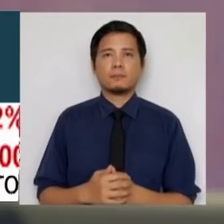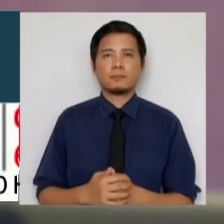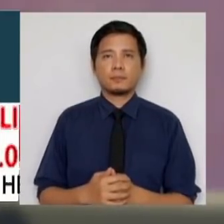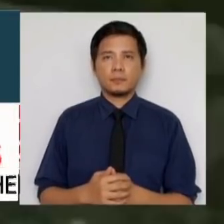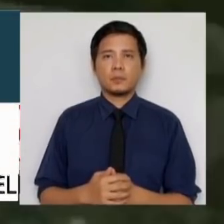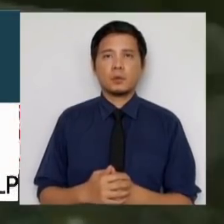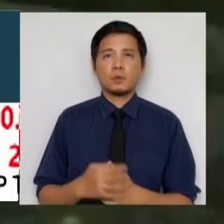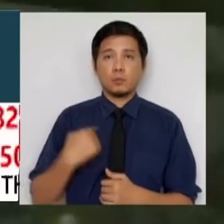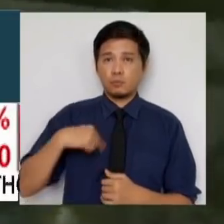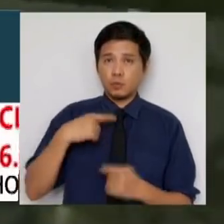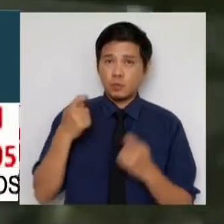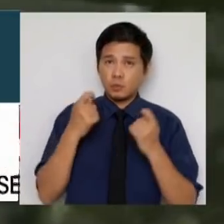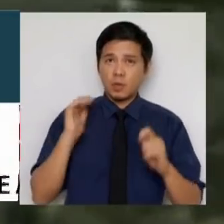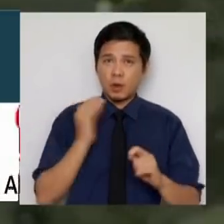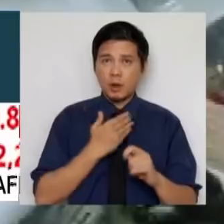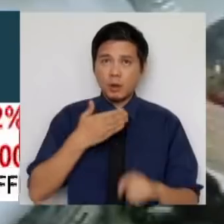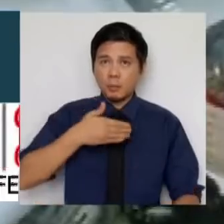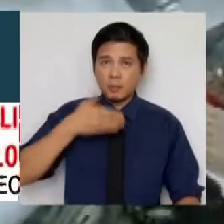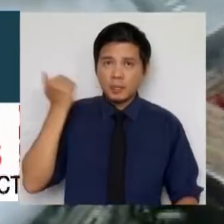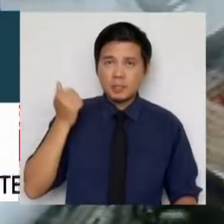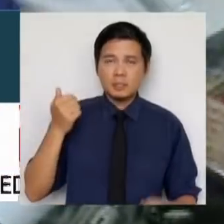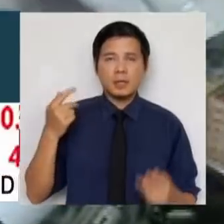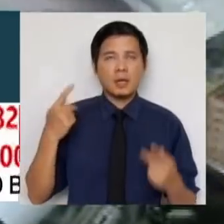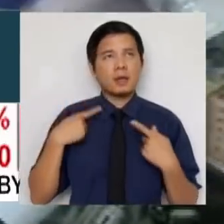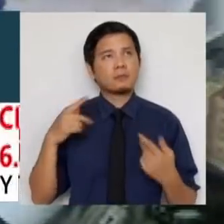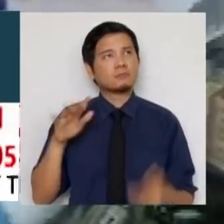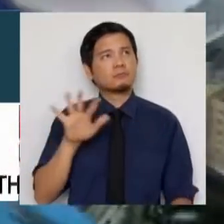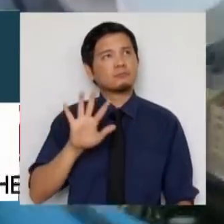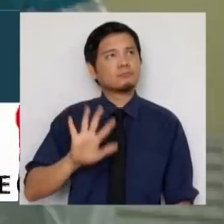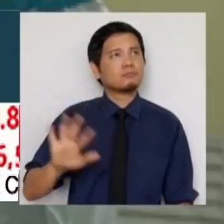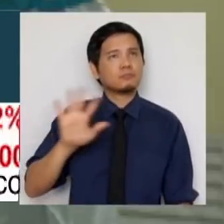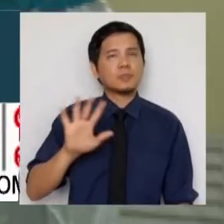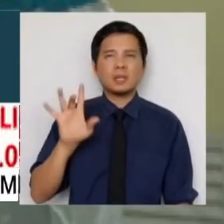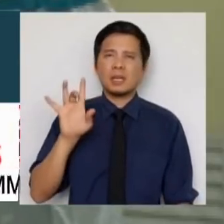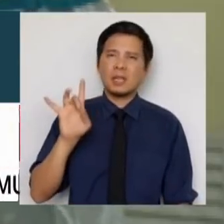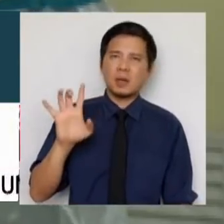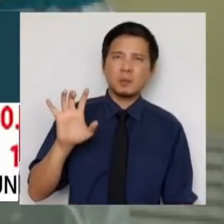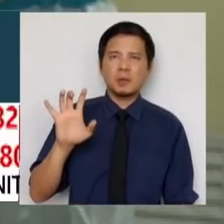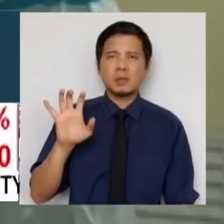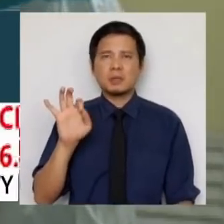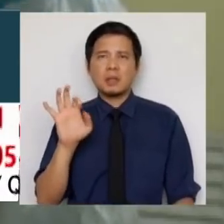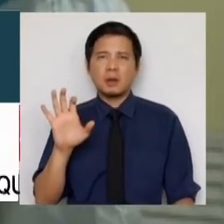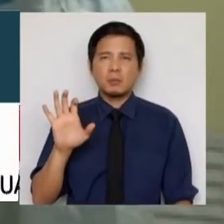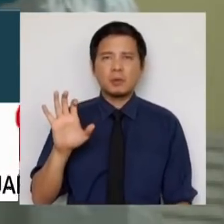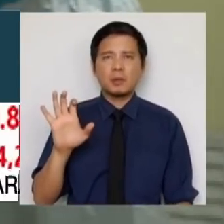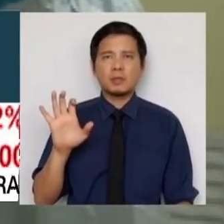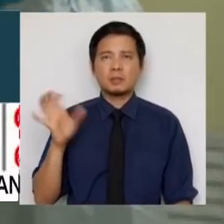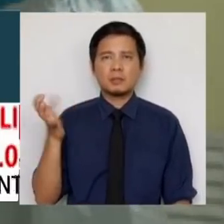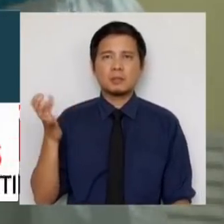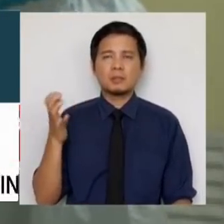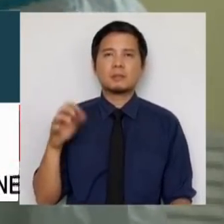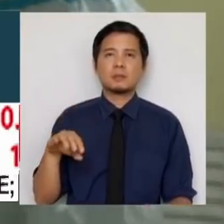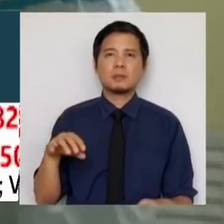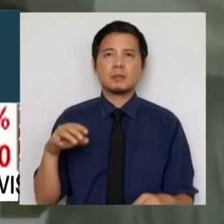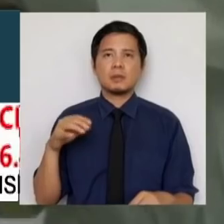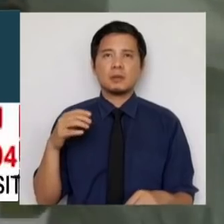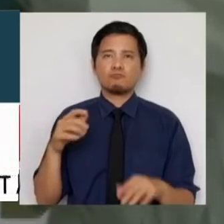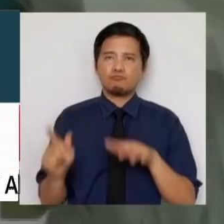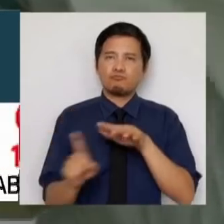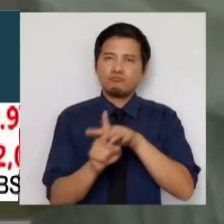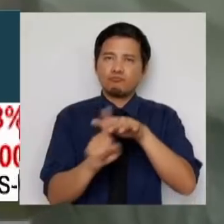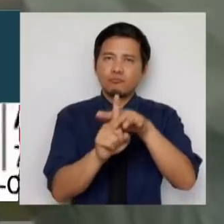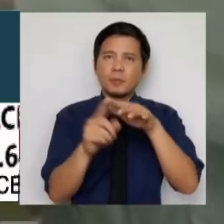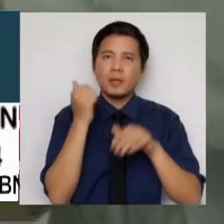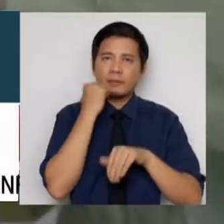our best. Now, we have about, I would say about 800, 900 new cases a day. Our current active cases